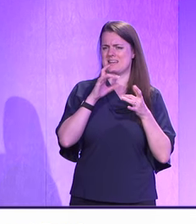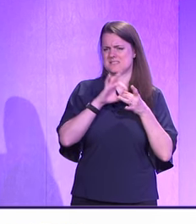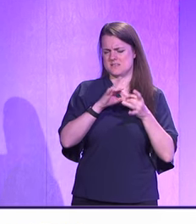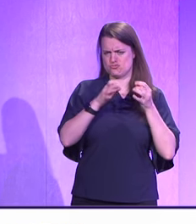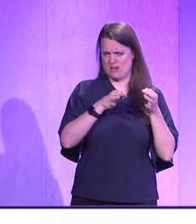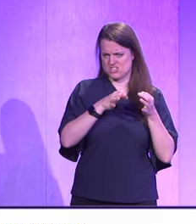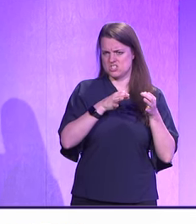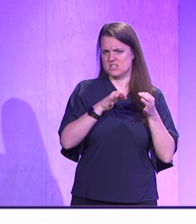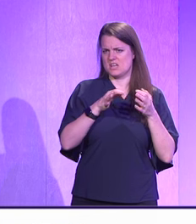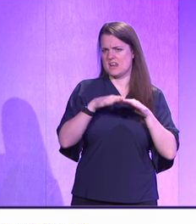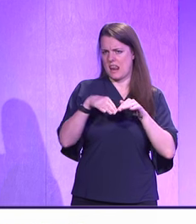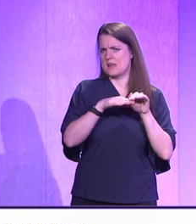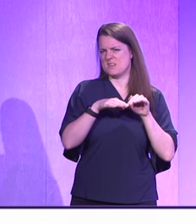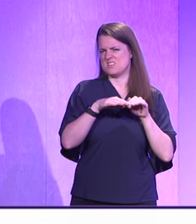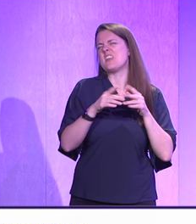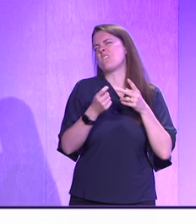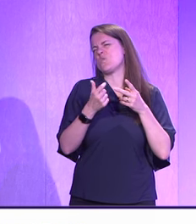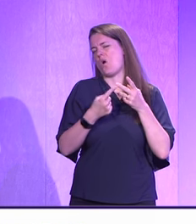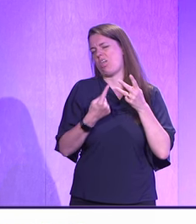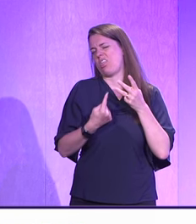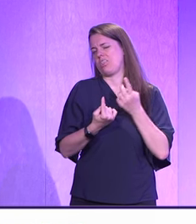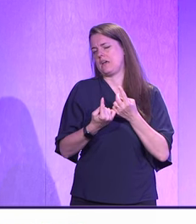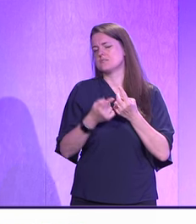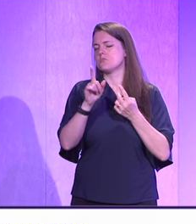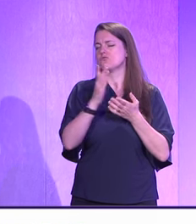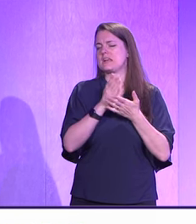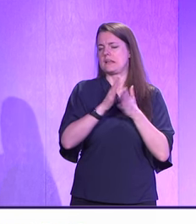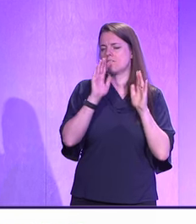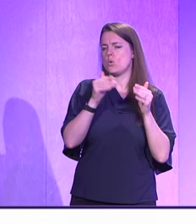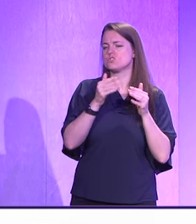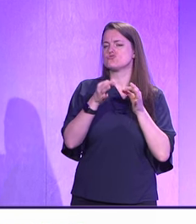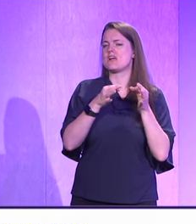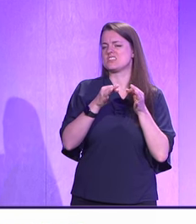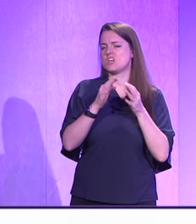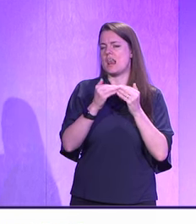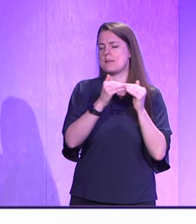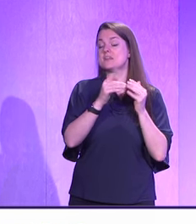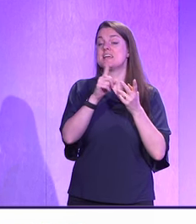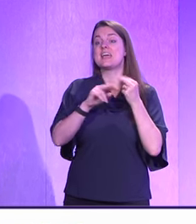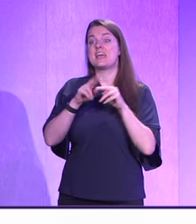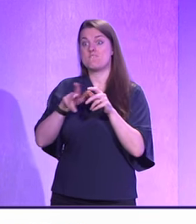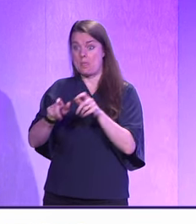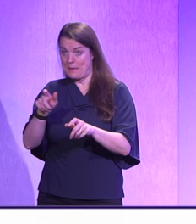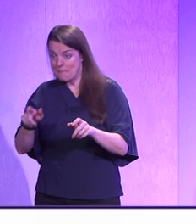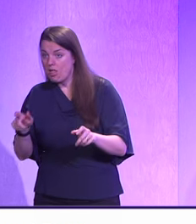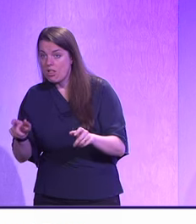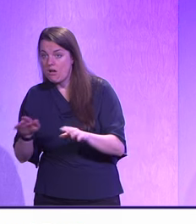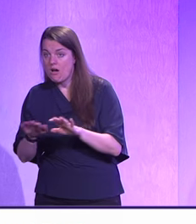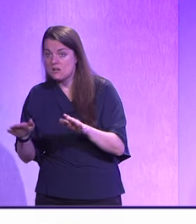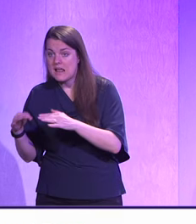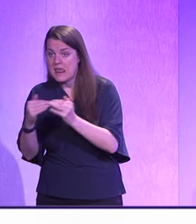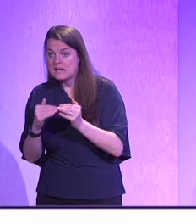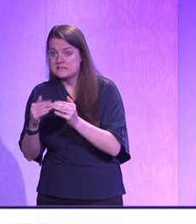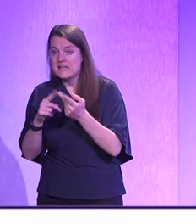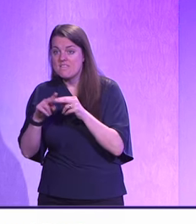alignment, a few other details, but significantly strategy and alignment. If people in the organization are not aligned on what they're doing, if they're pulling in different